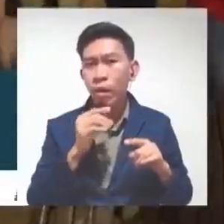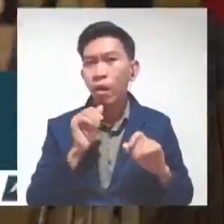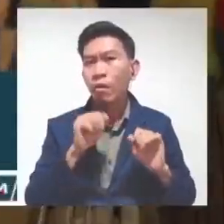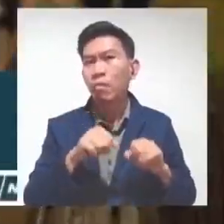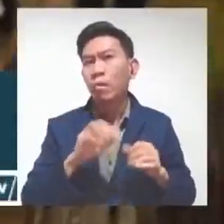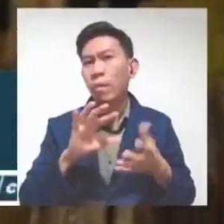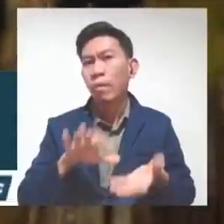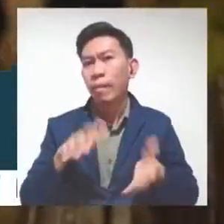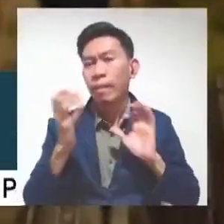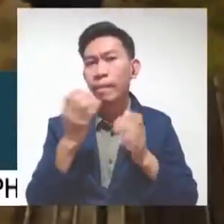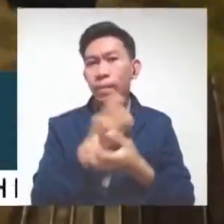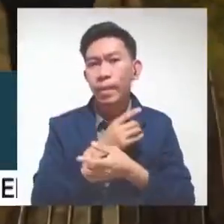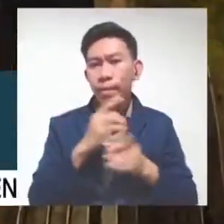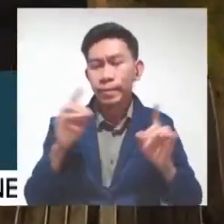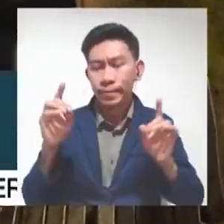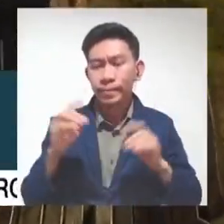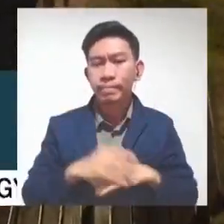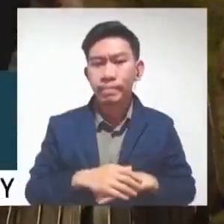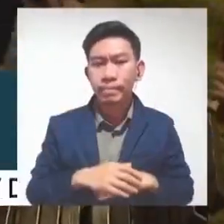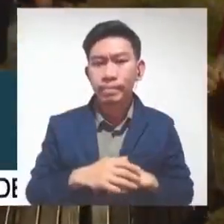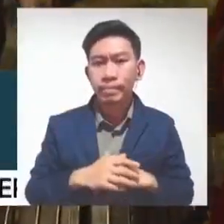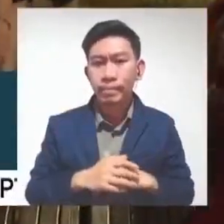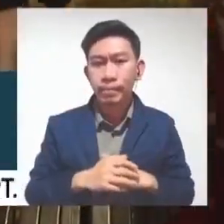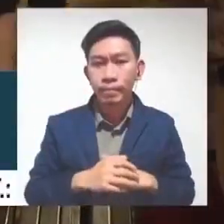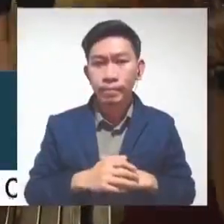Patsy Widakuswara, VOA News, Washington.